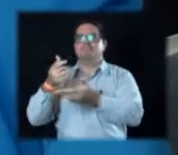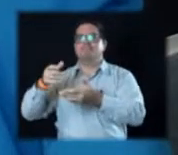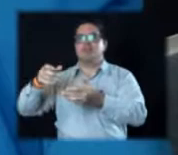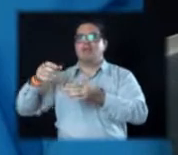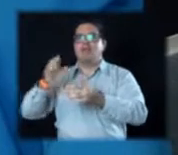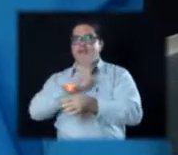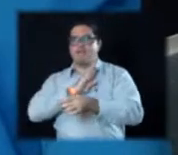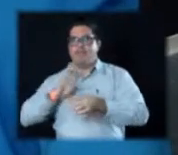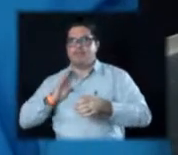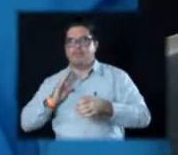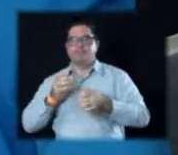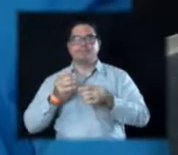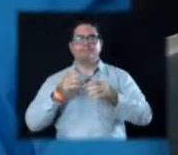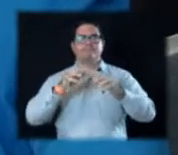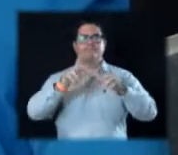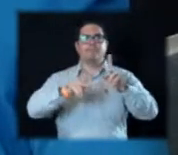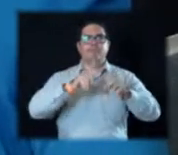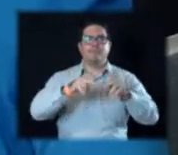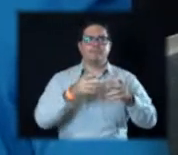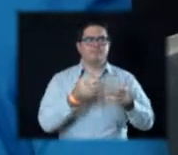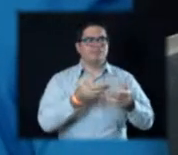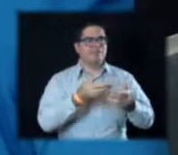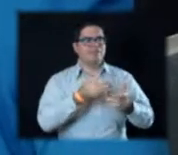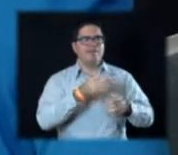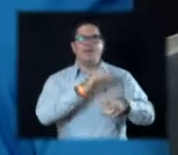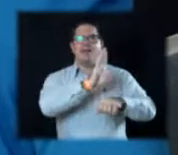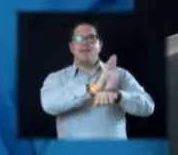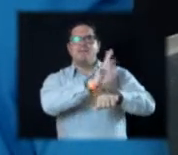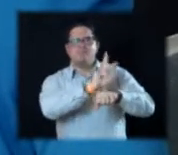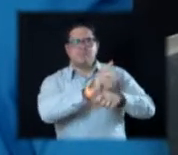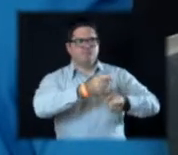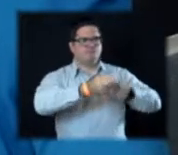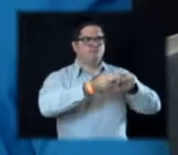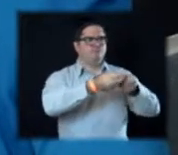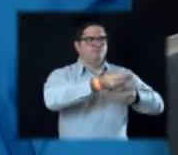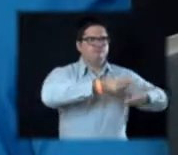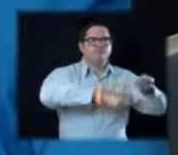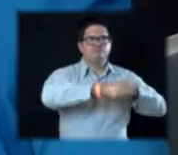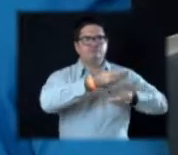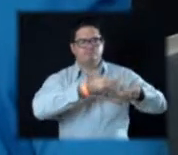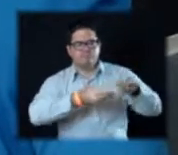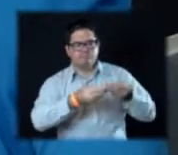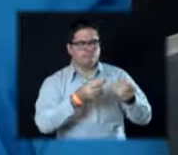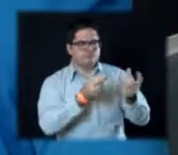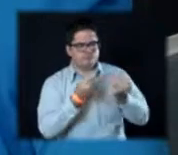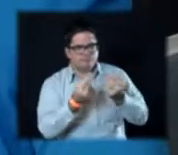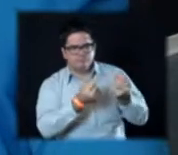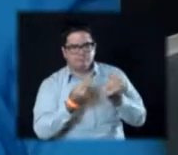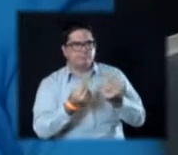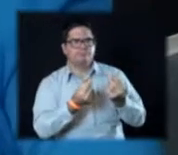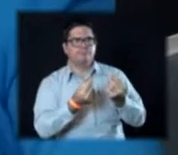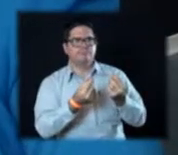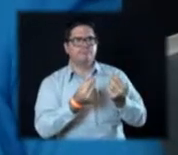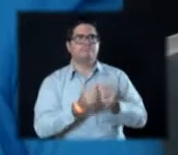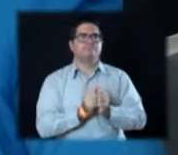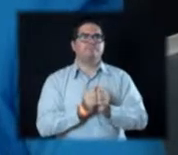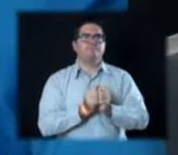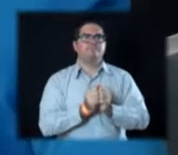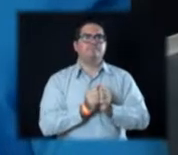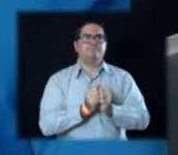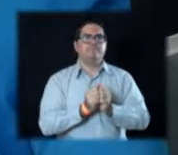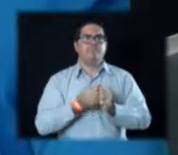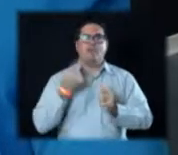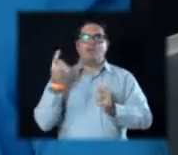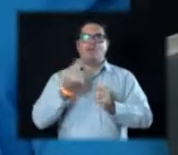cash management and bank account practices as they exist today and as they developed historically. Only with this information on